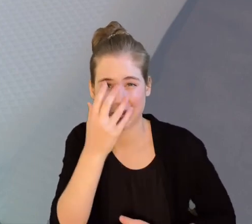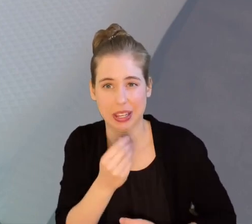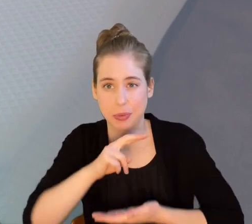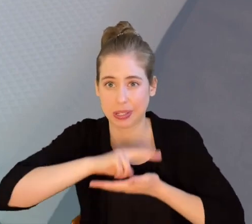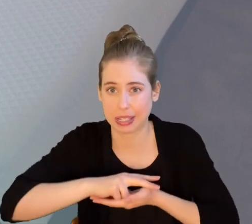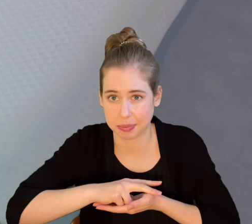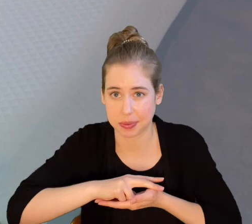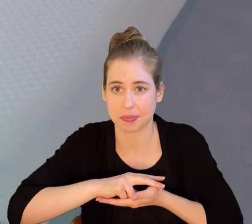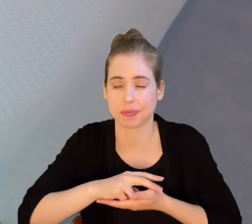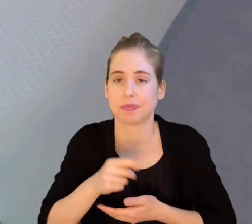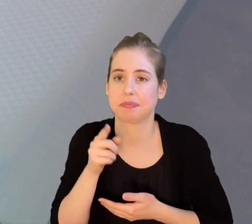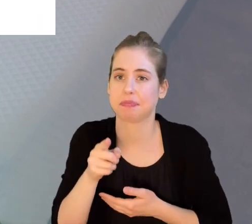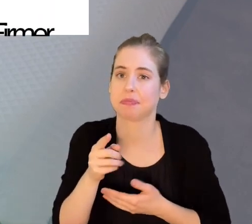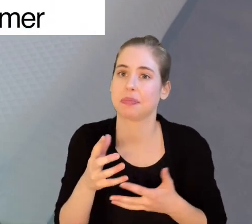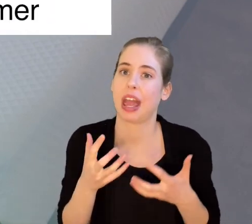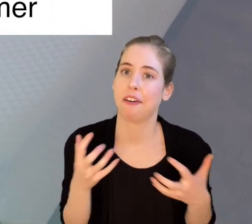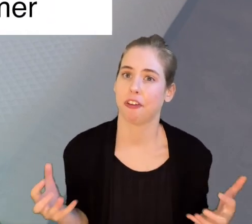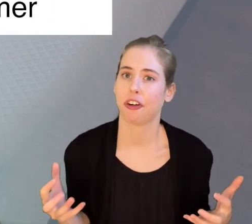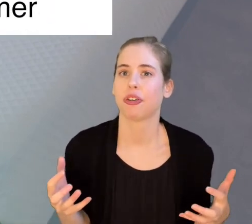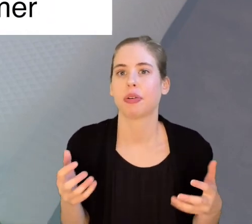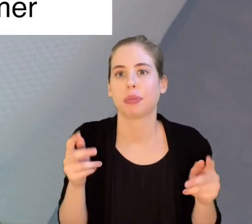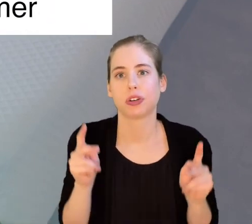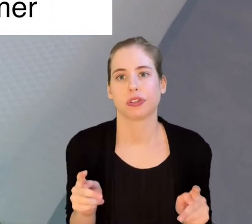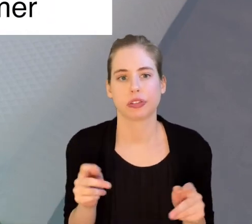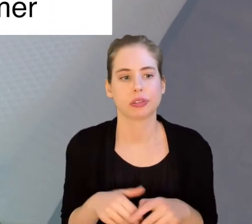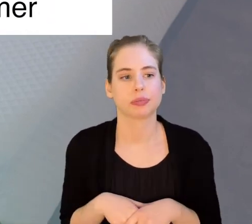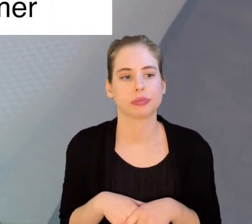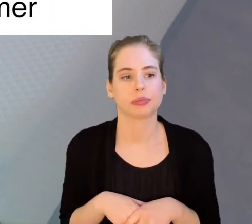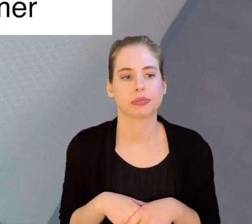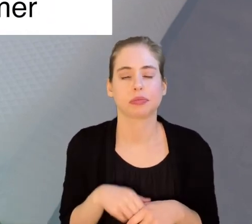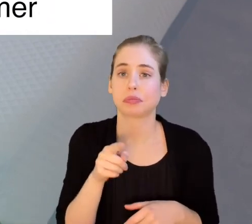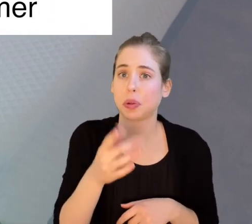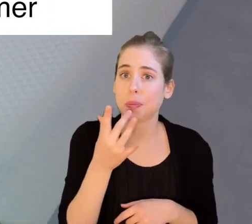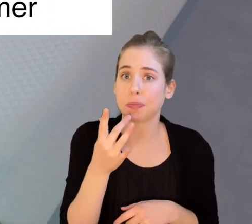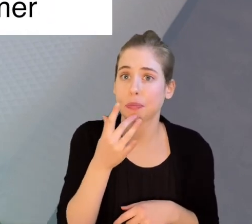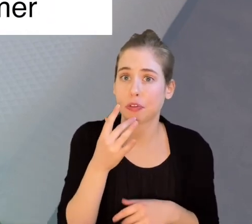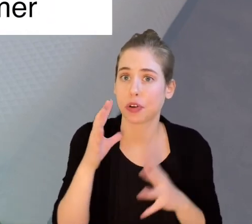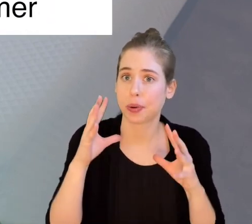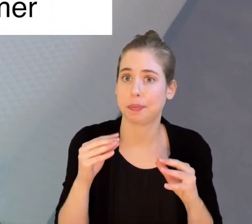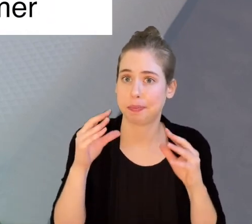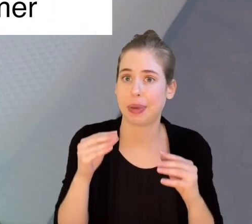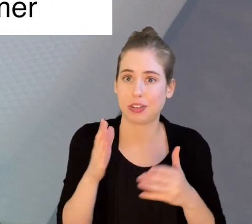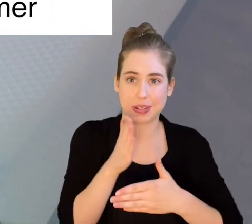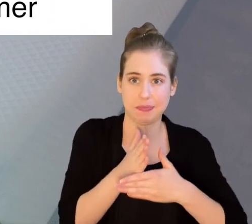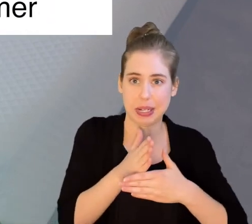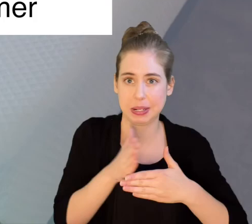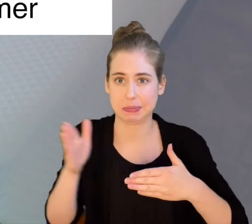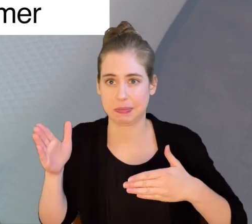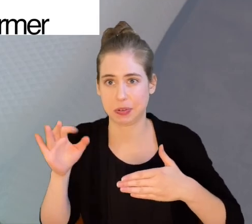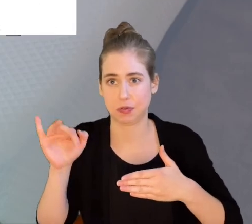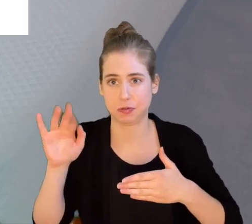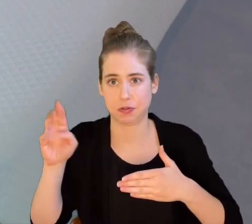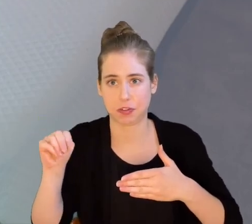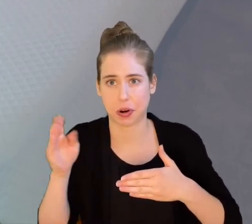-sized individual, or you prefer your mattress to be medium to firm, or even firmer.